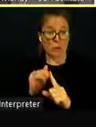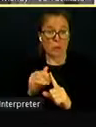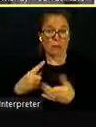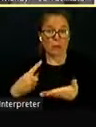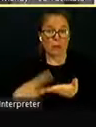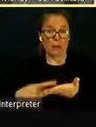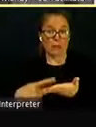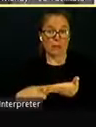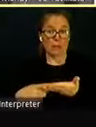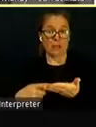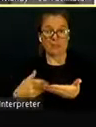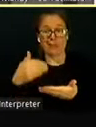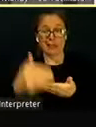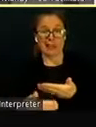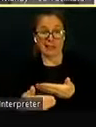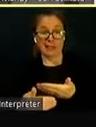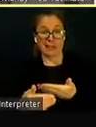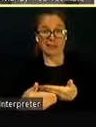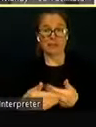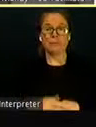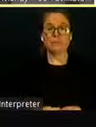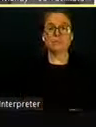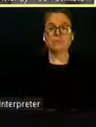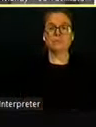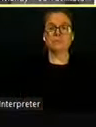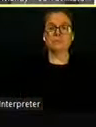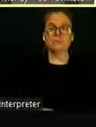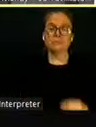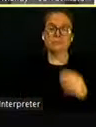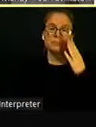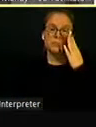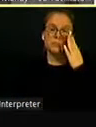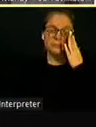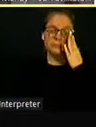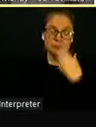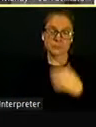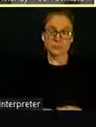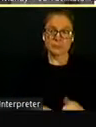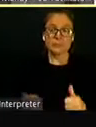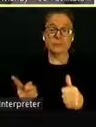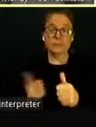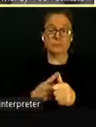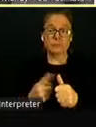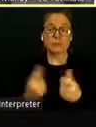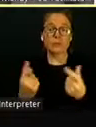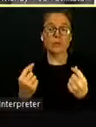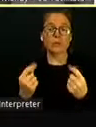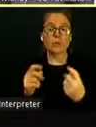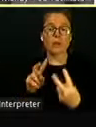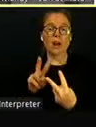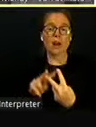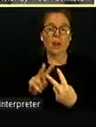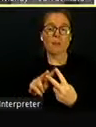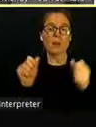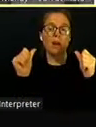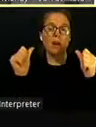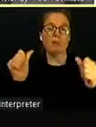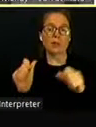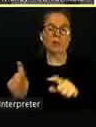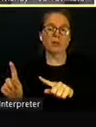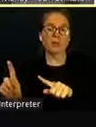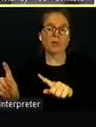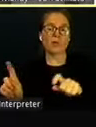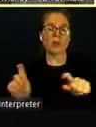conversations coming up next. So the first thing I want to do is have a couple of polls. These are going to be a couple of